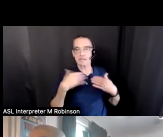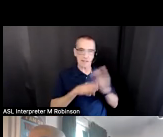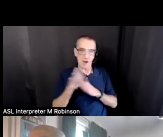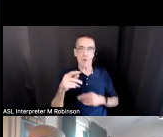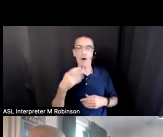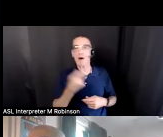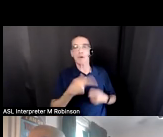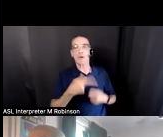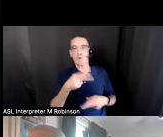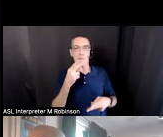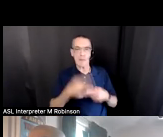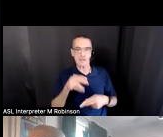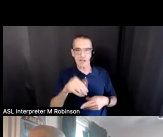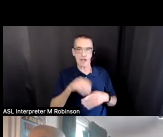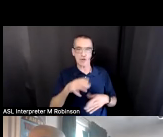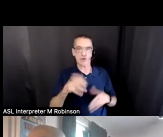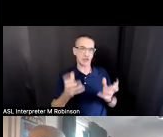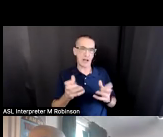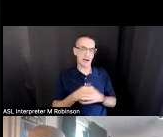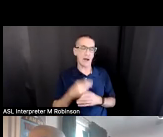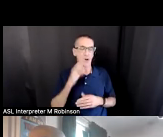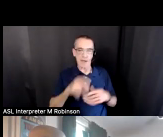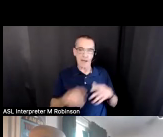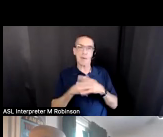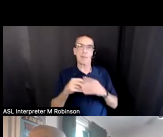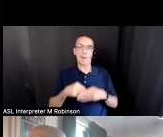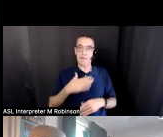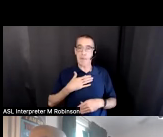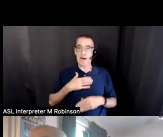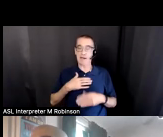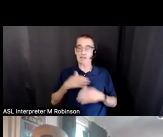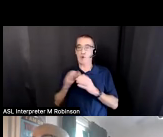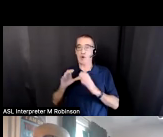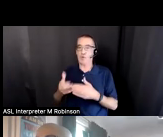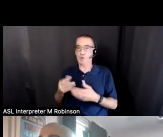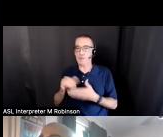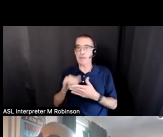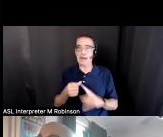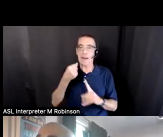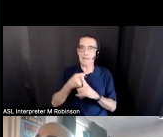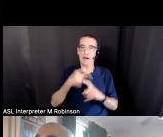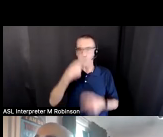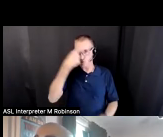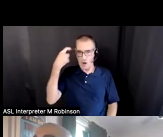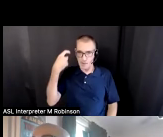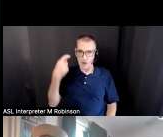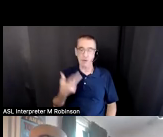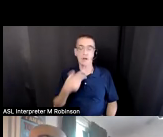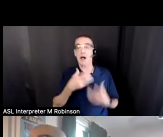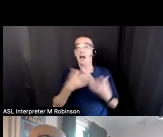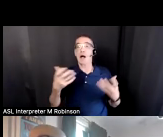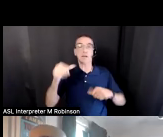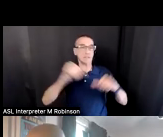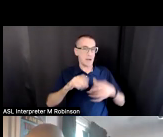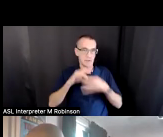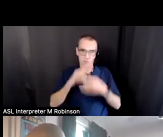couple of you mentioned this in your chats, and I know it came up in my small group, the impact of trauma. There's a lot of science around